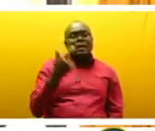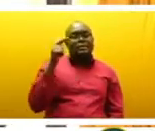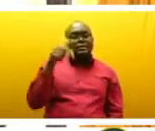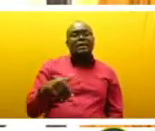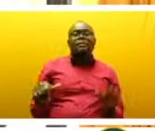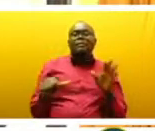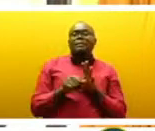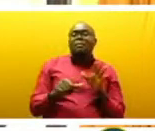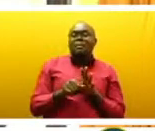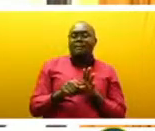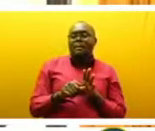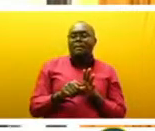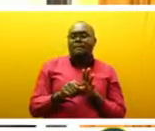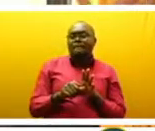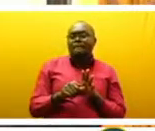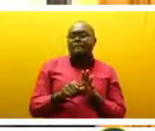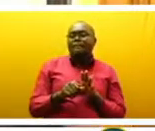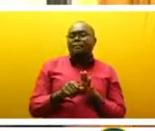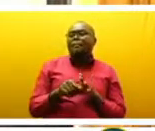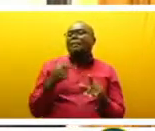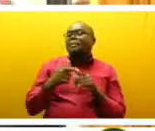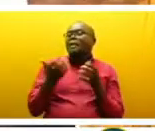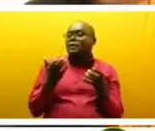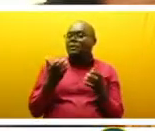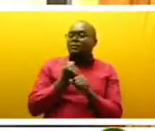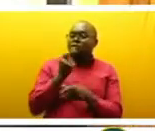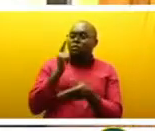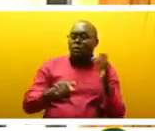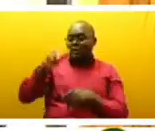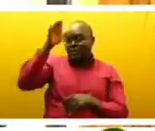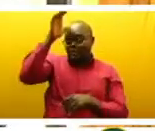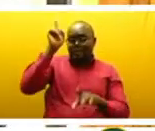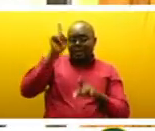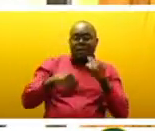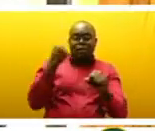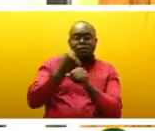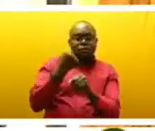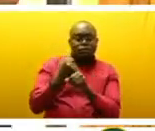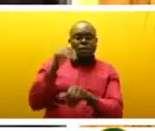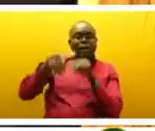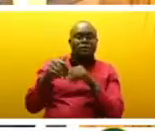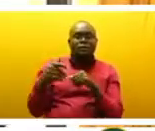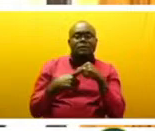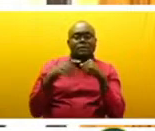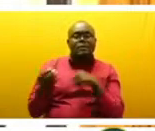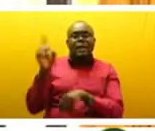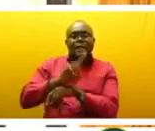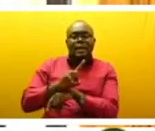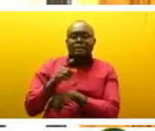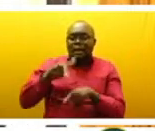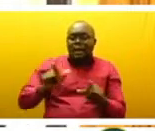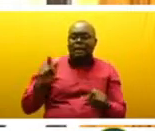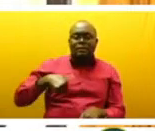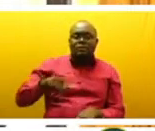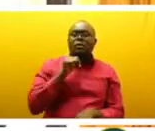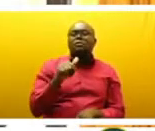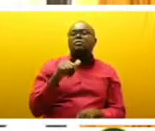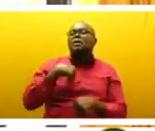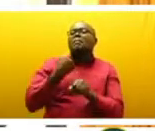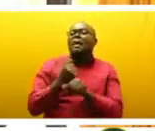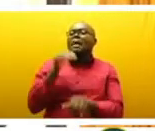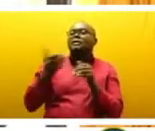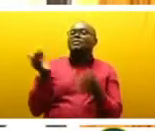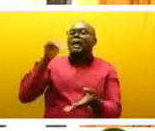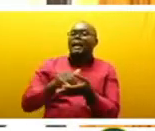problems, convenience requires that Chebukati cannot conduct an election within 60 days. Let us not upset the elections. It